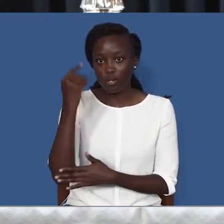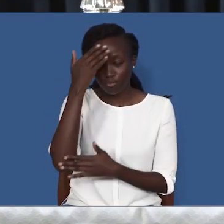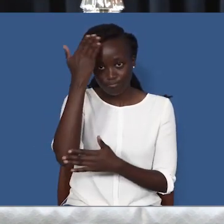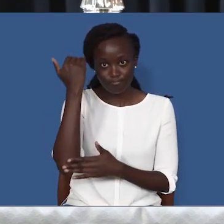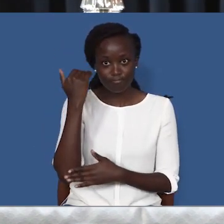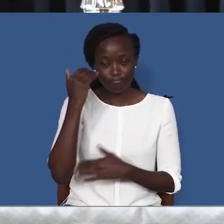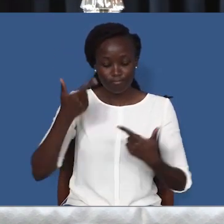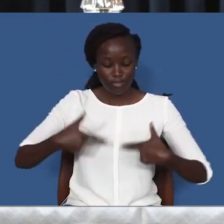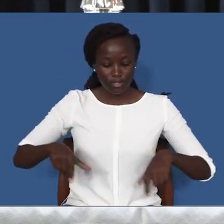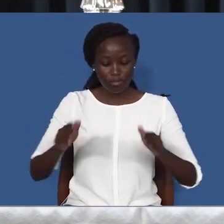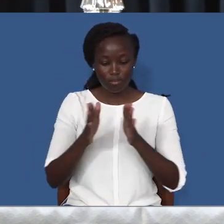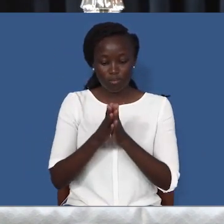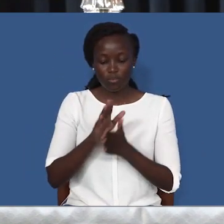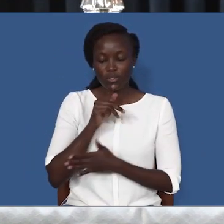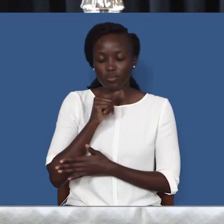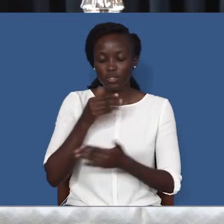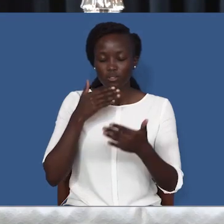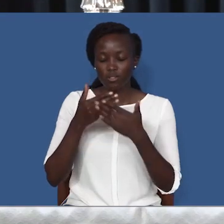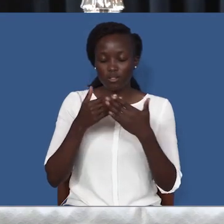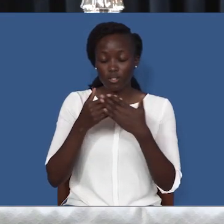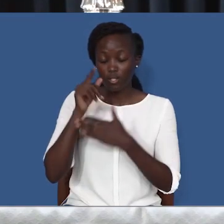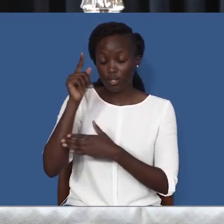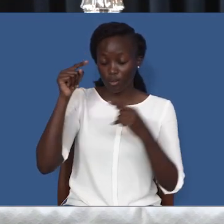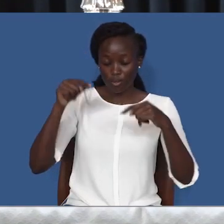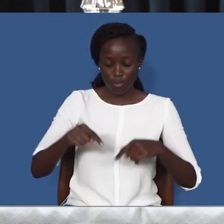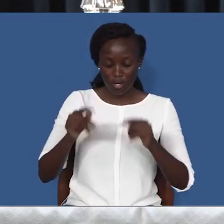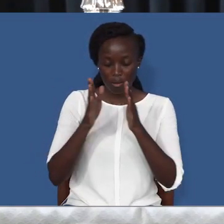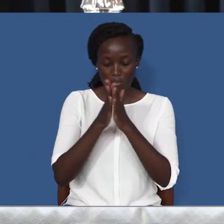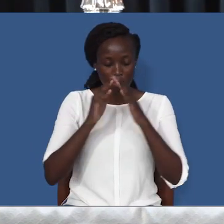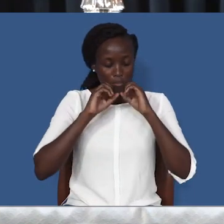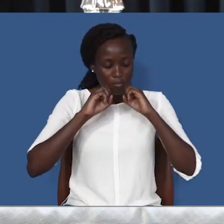Father, we thank you today, and we ask that you bless every word spoken in this